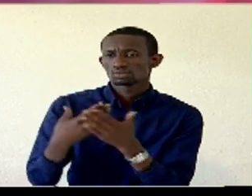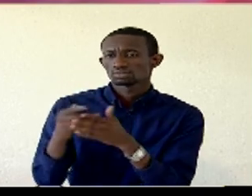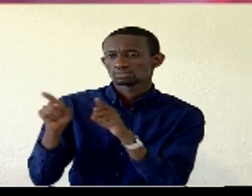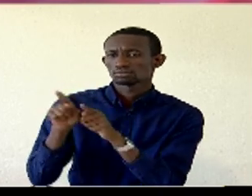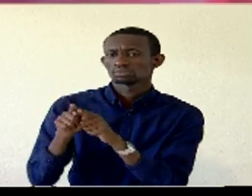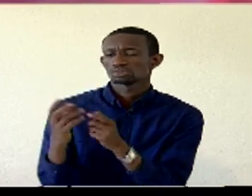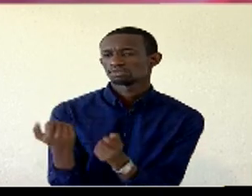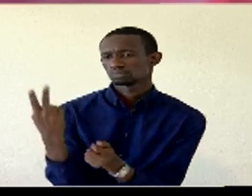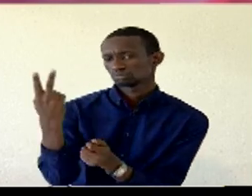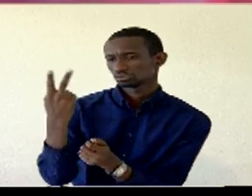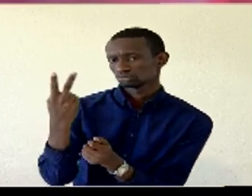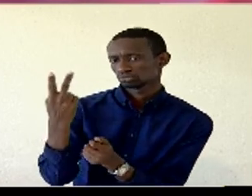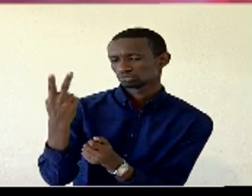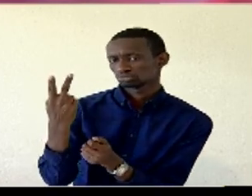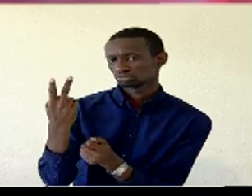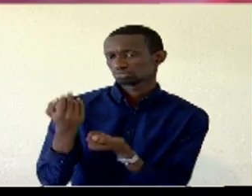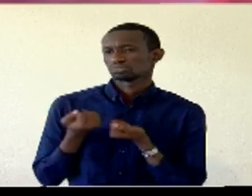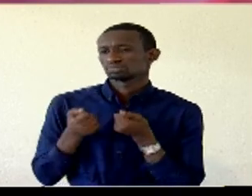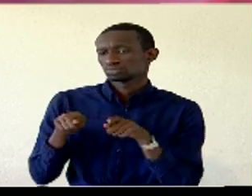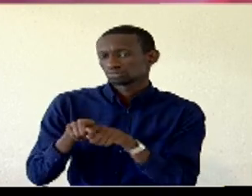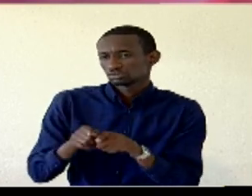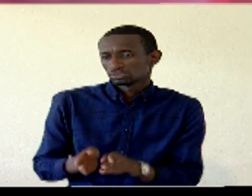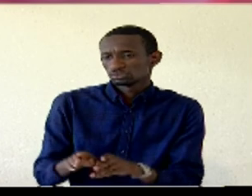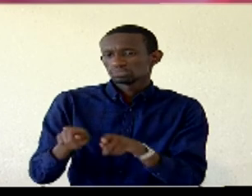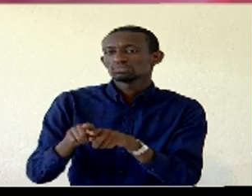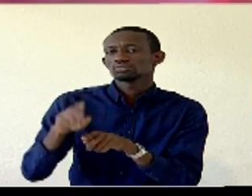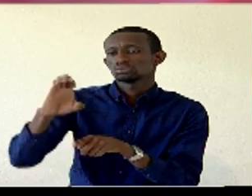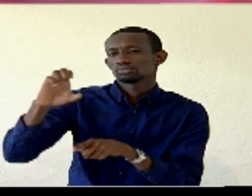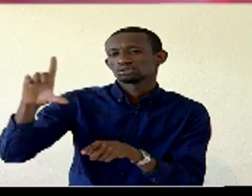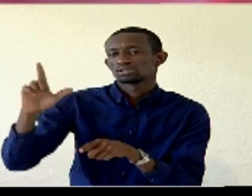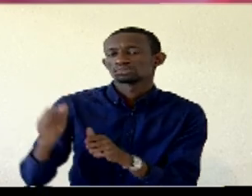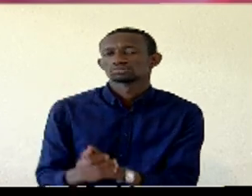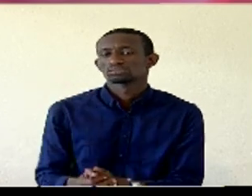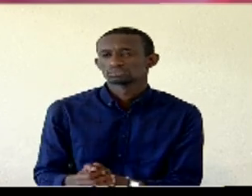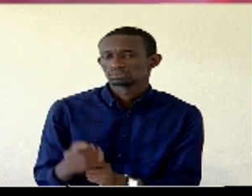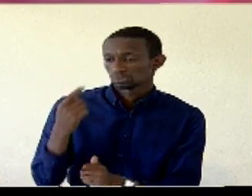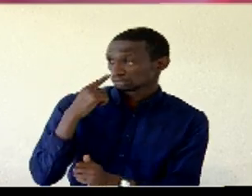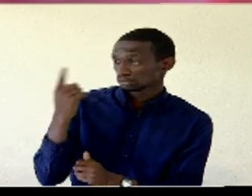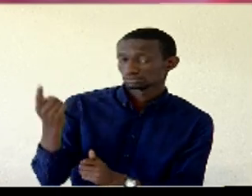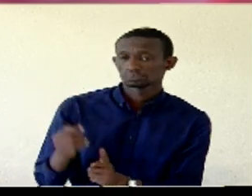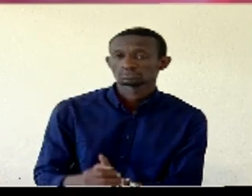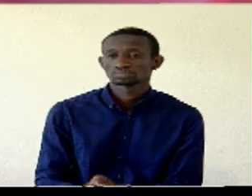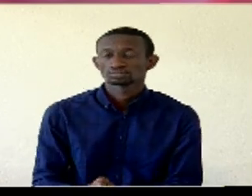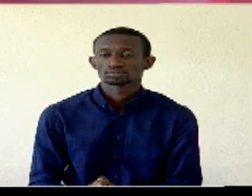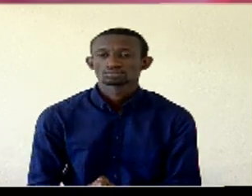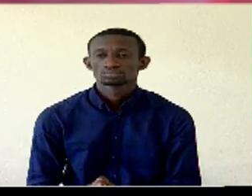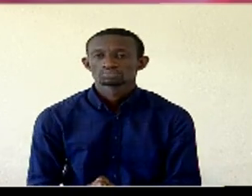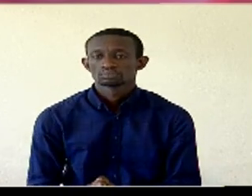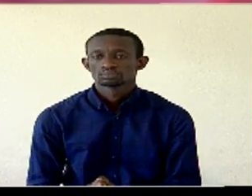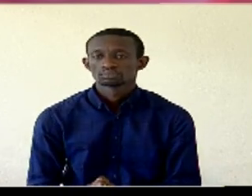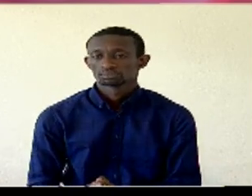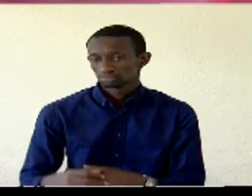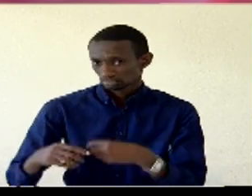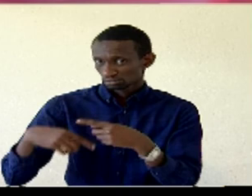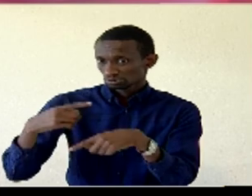have where two daughter cells completely identical. Now, as we wrap this up, like we said, the